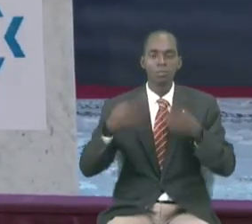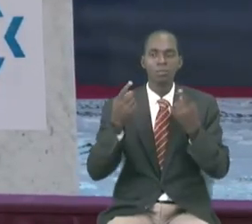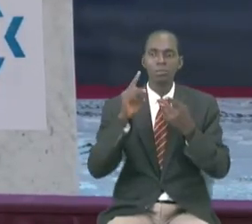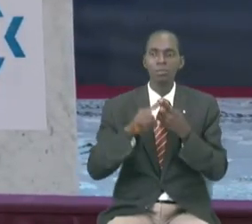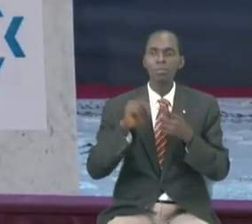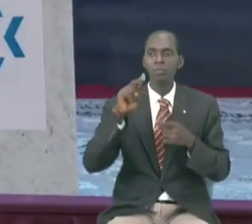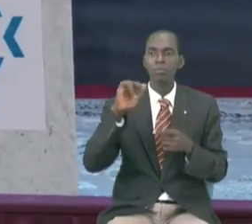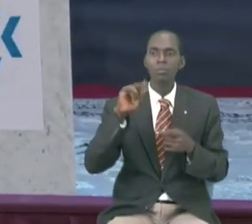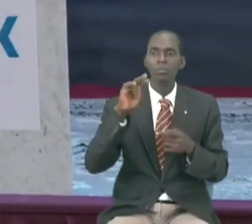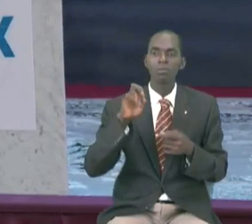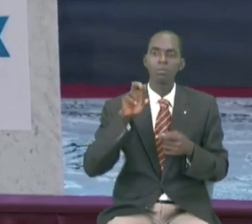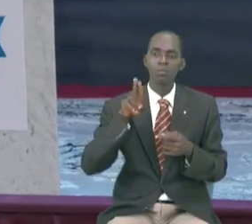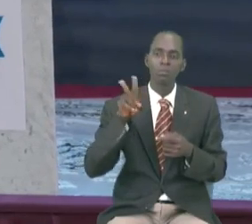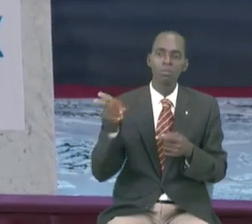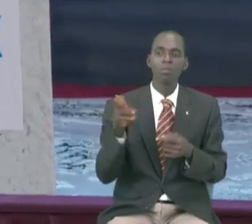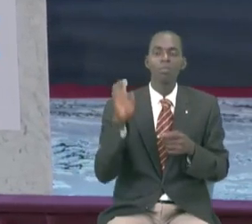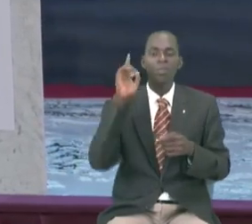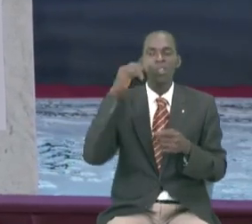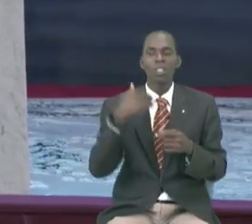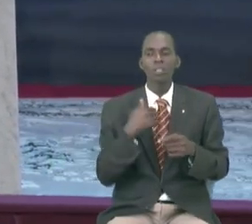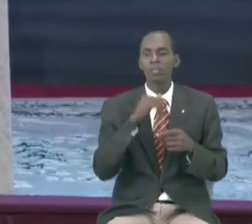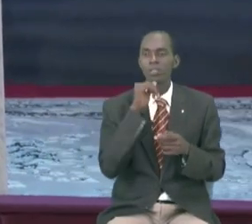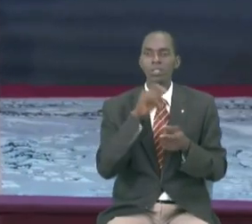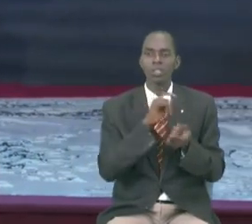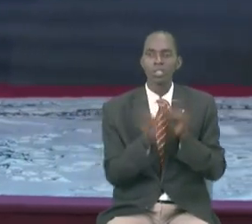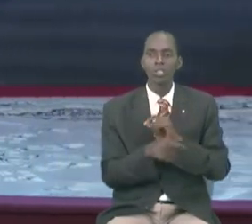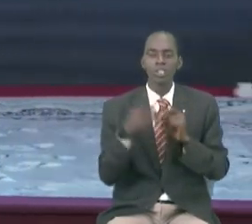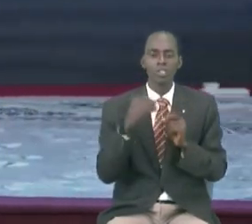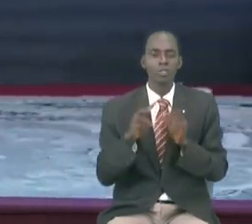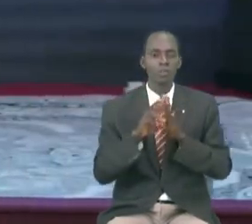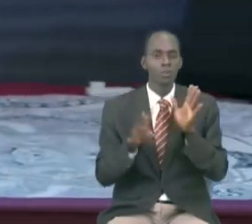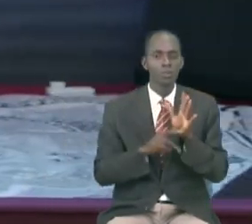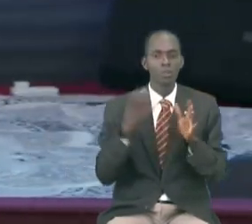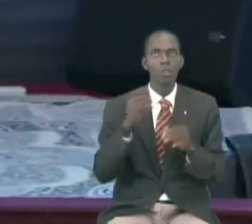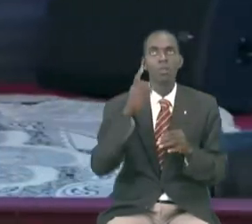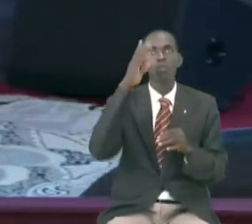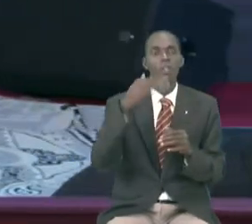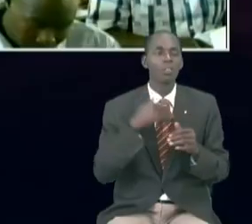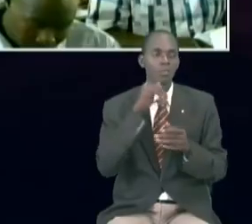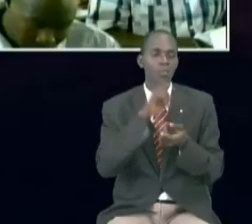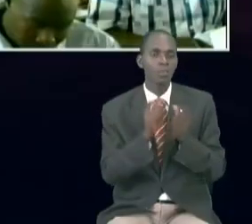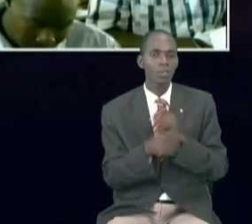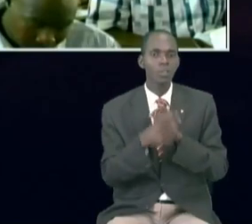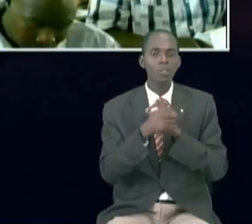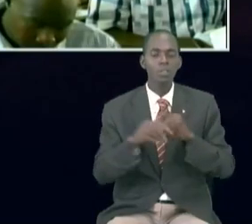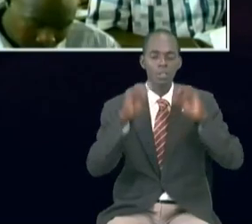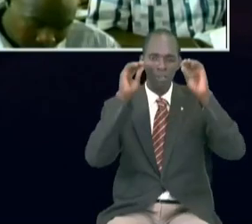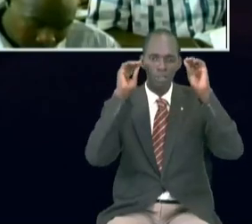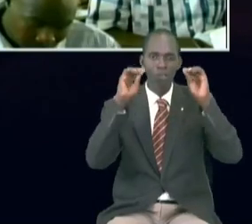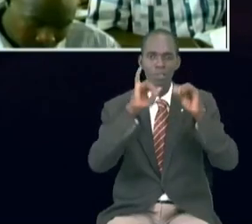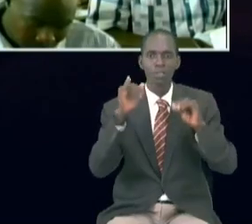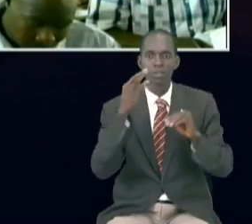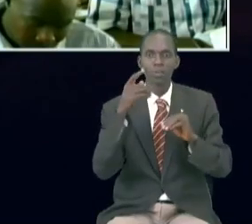Bible has not changed. And the requirement of the Lord has not changed. Arise, go to Nineveh,